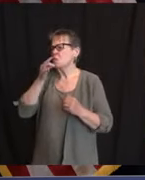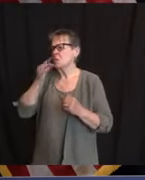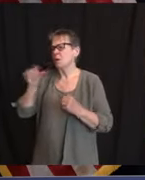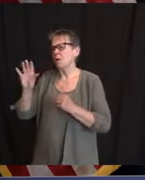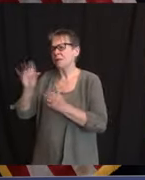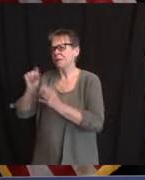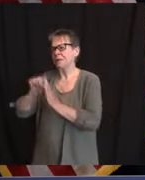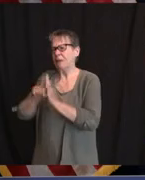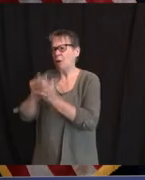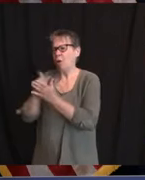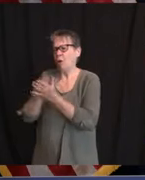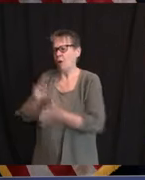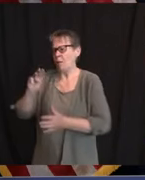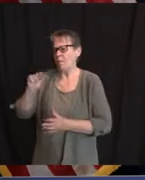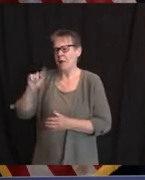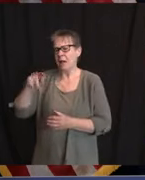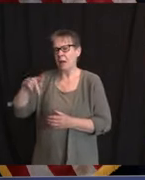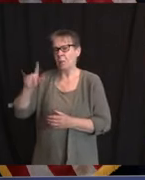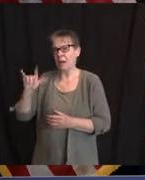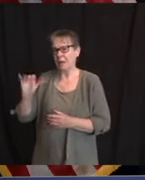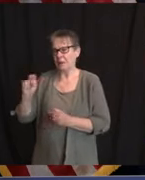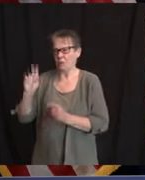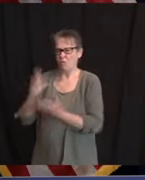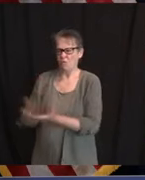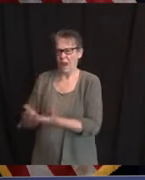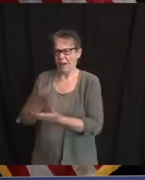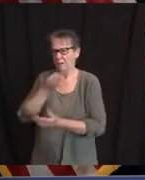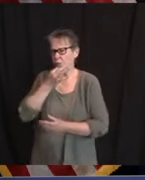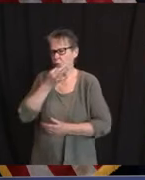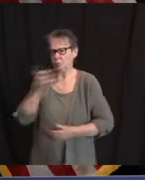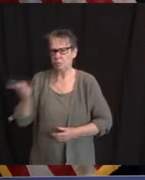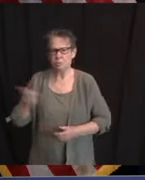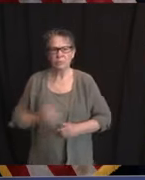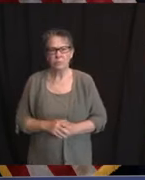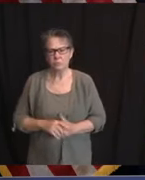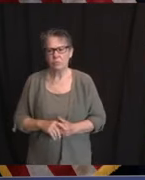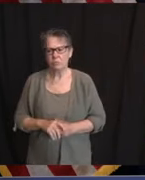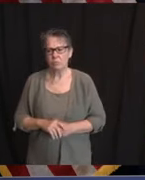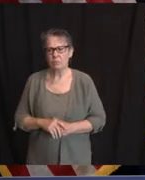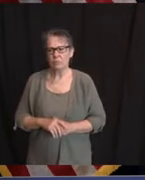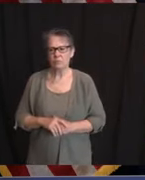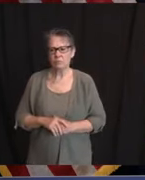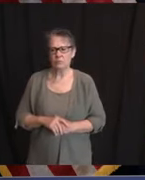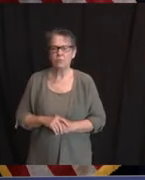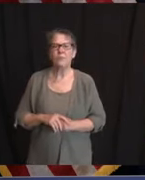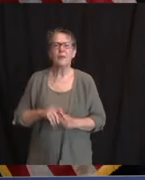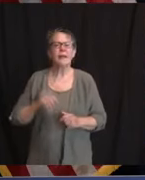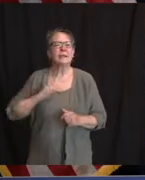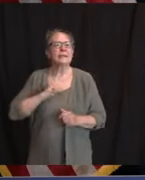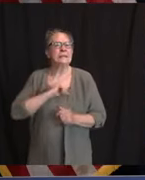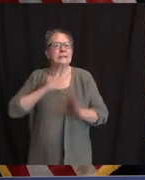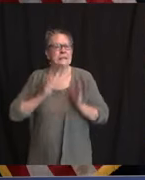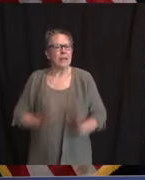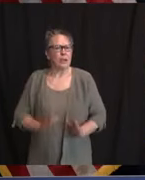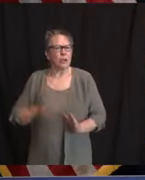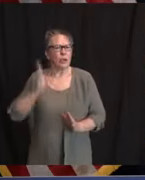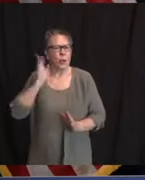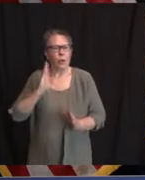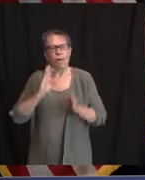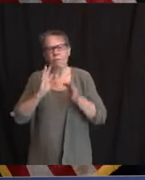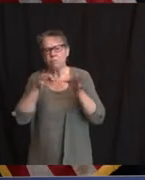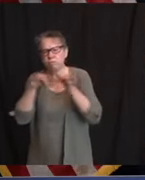of current efforts in Washington to further relief to the American people, and additionally and specifically to states. It is the